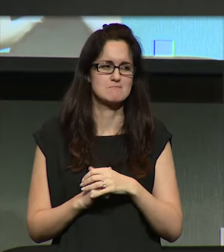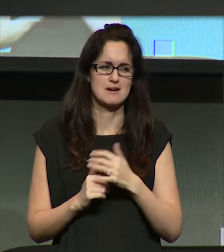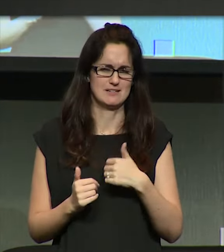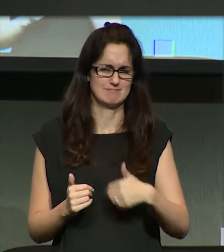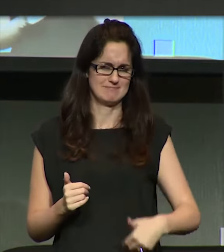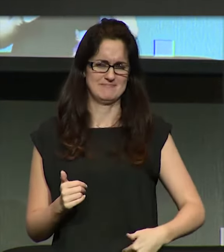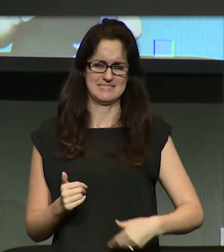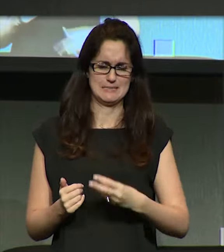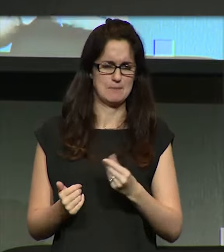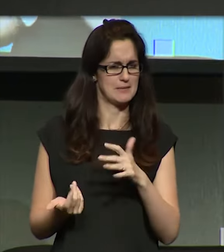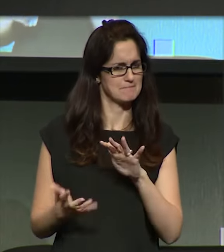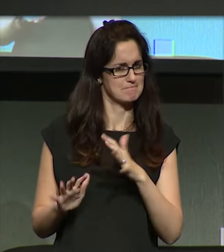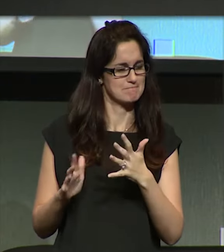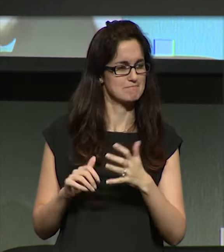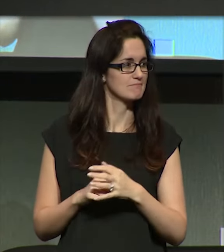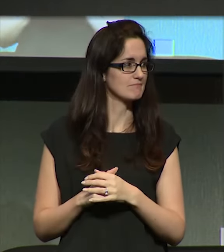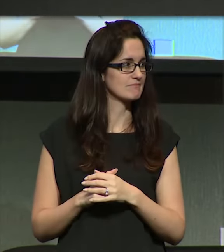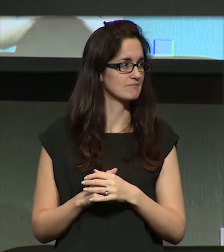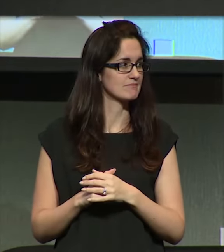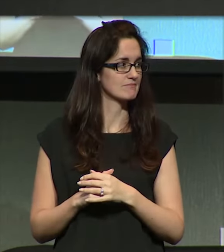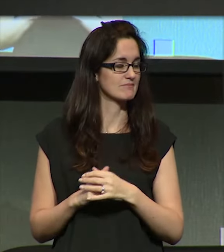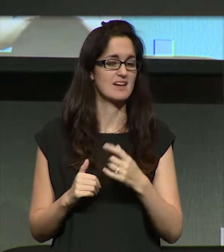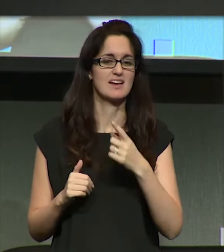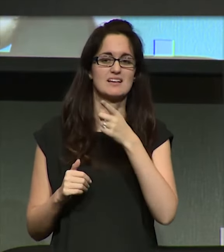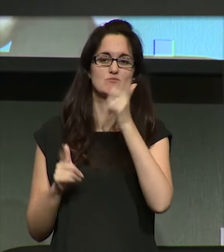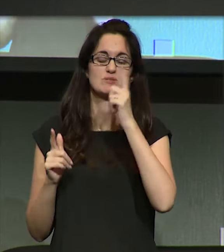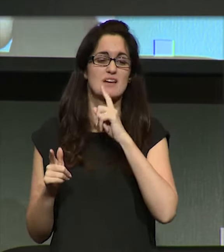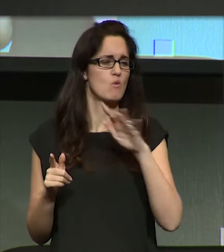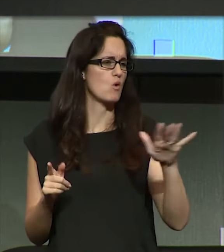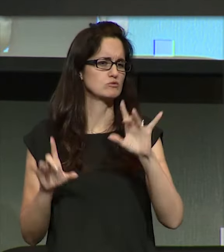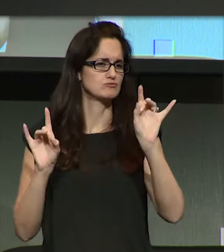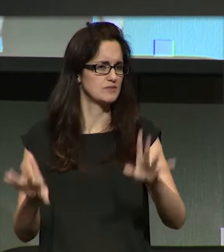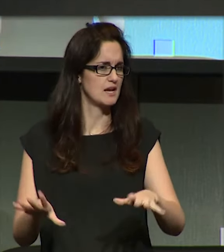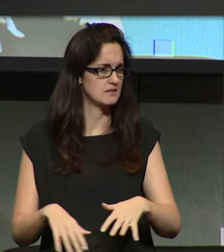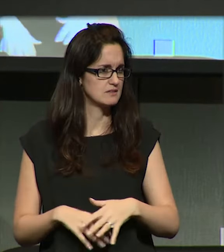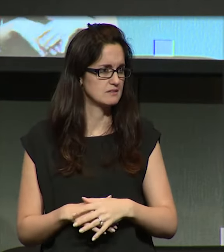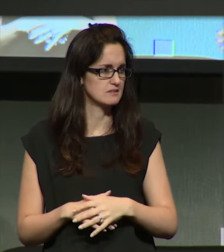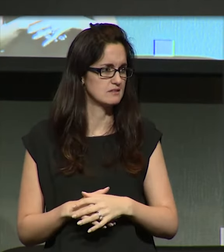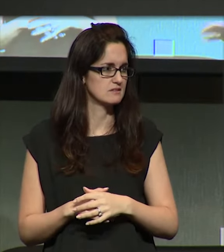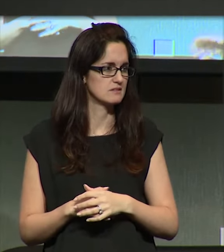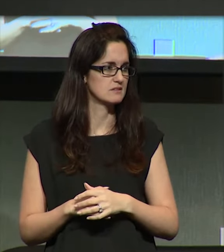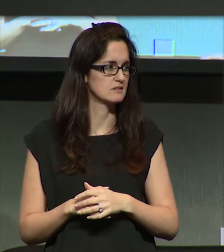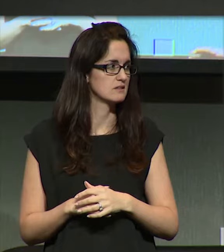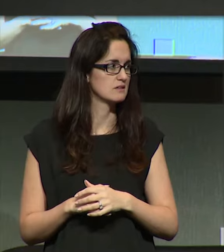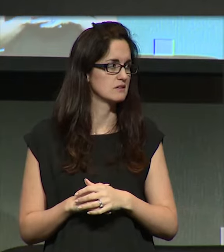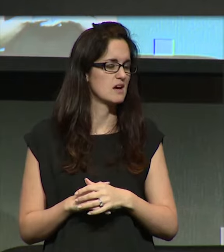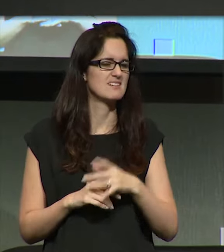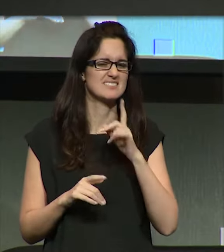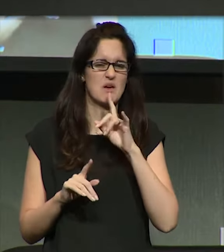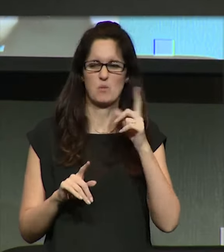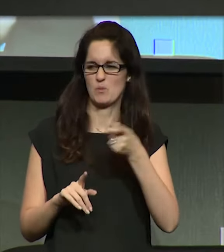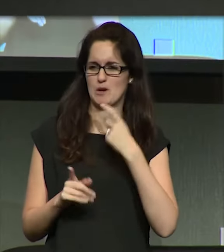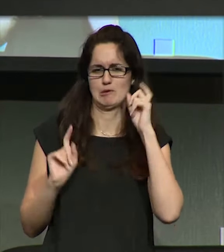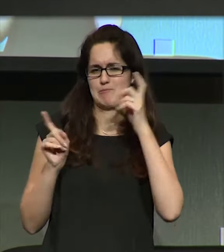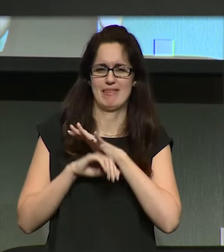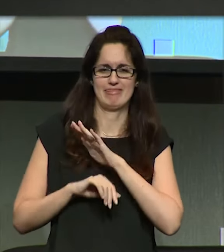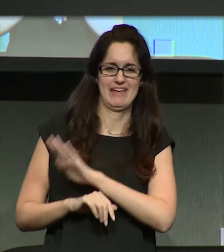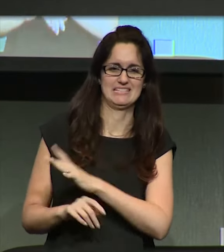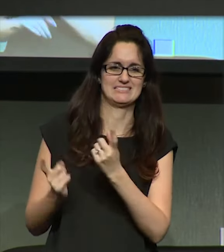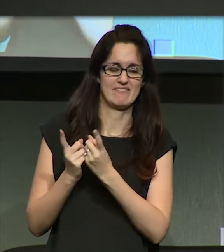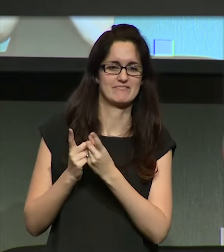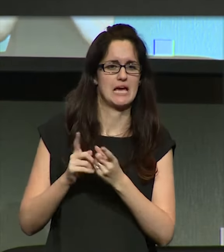one. He said, we're all Australian in here. He said, we don't worry about that stuff.